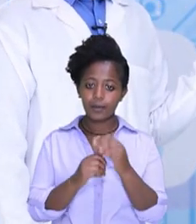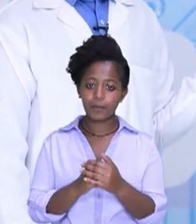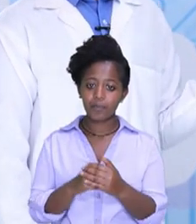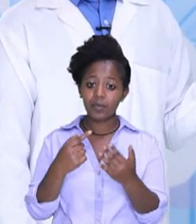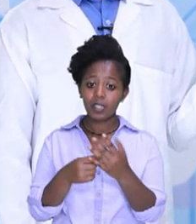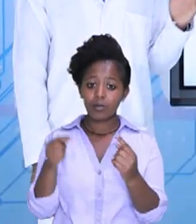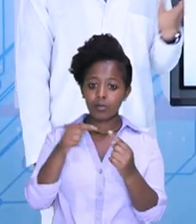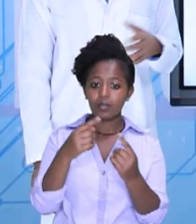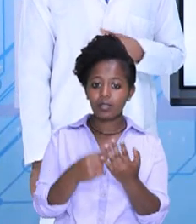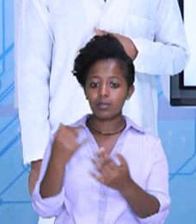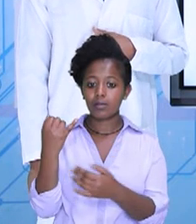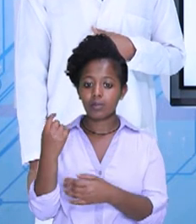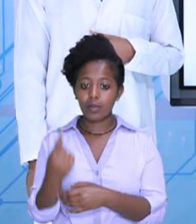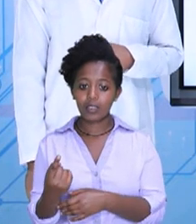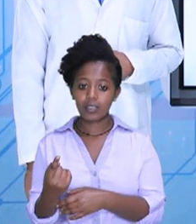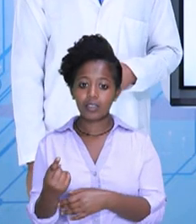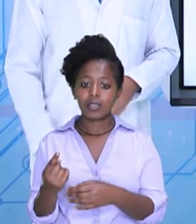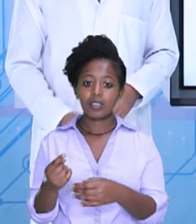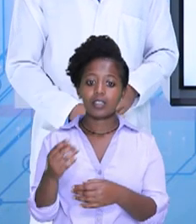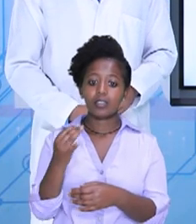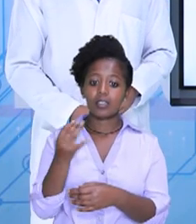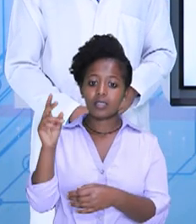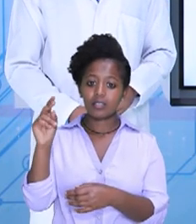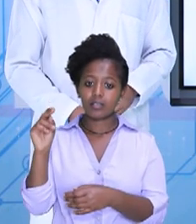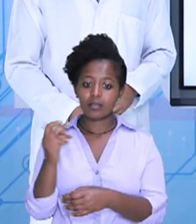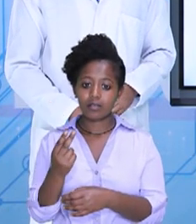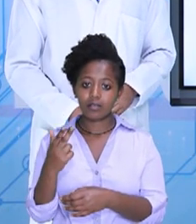Due to this one, we call it the leached soil.